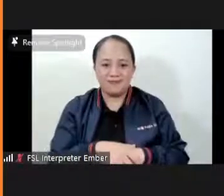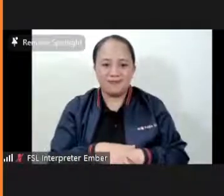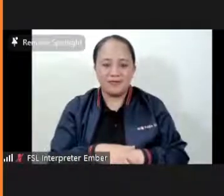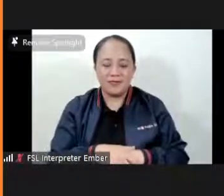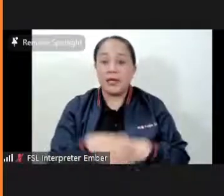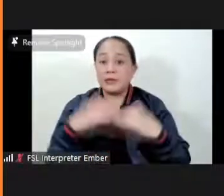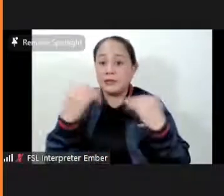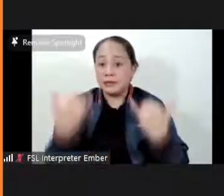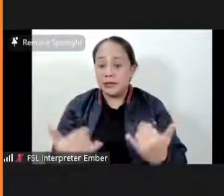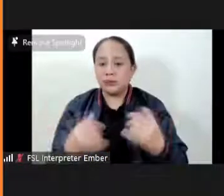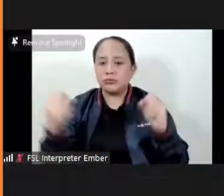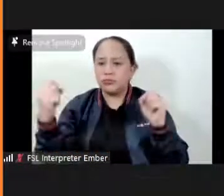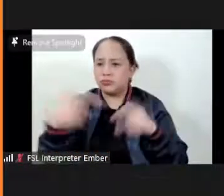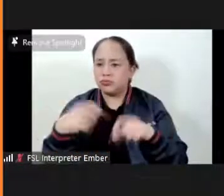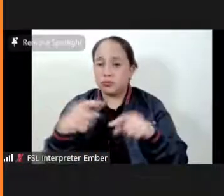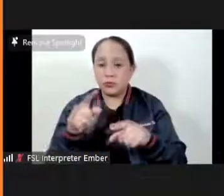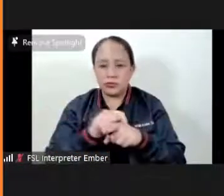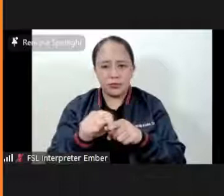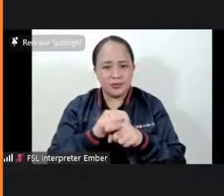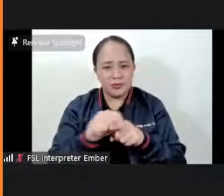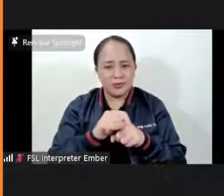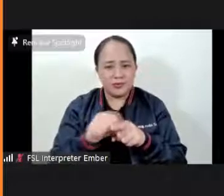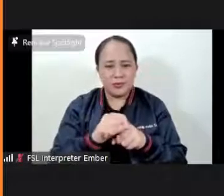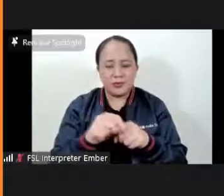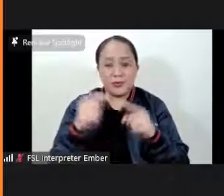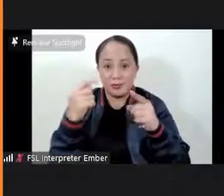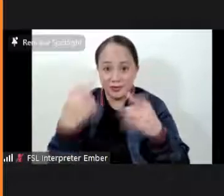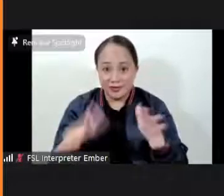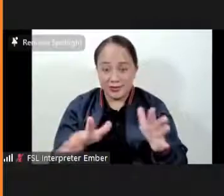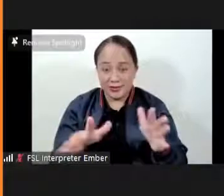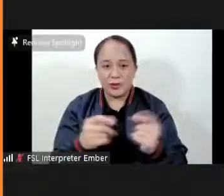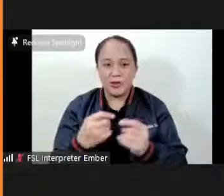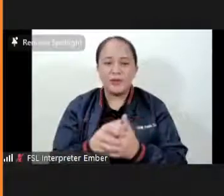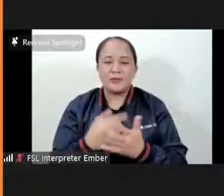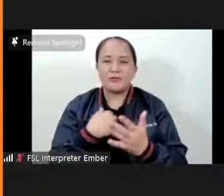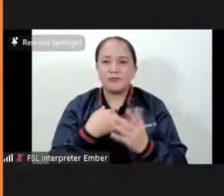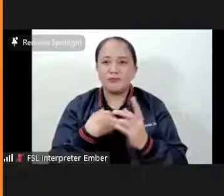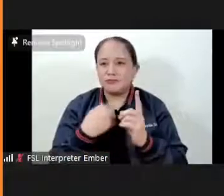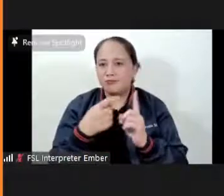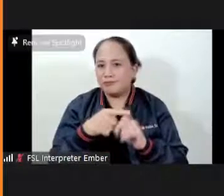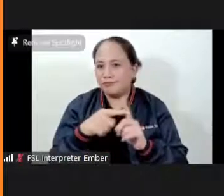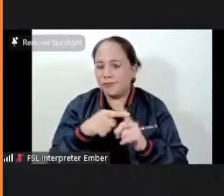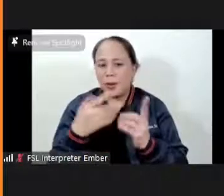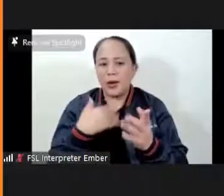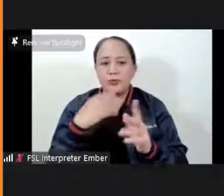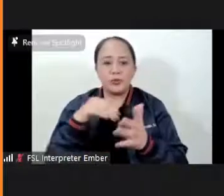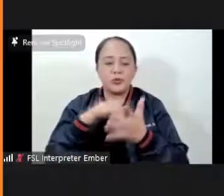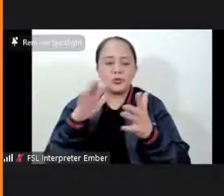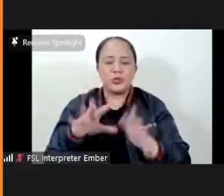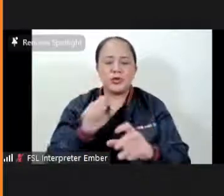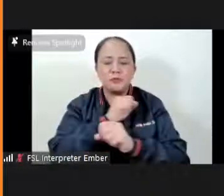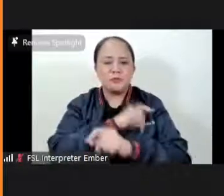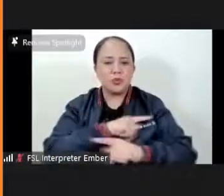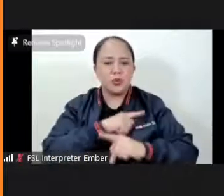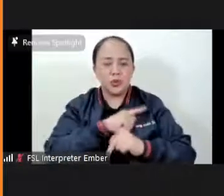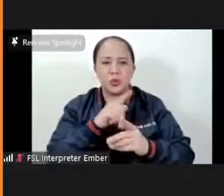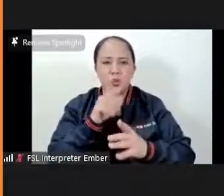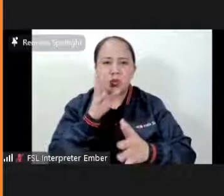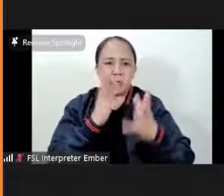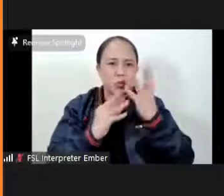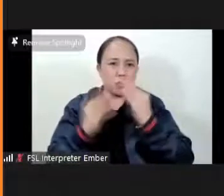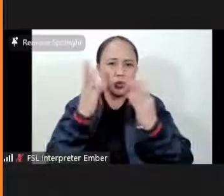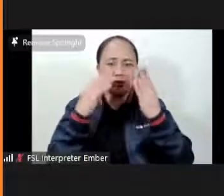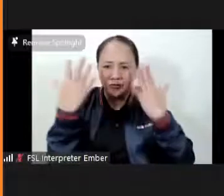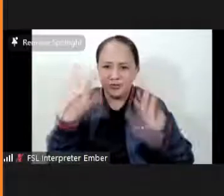So far, the feedback for the trainings we have conducted have been favorable, and the students appreciate all the learning they